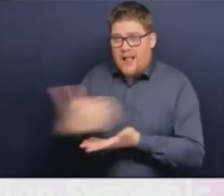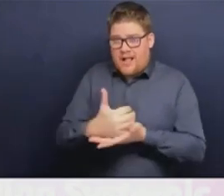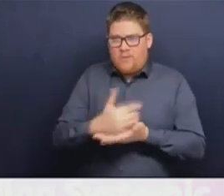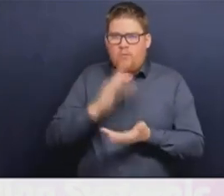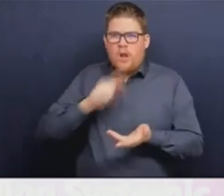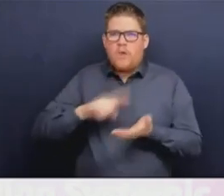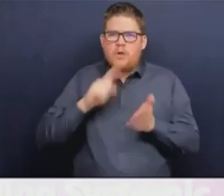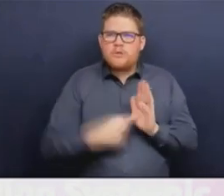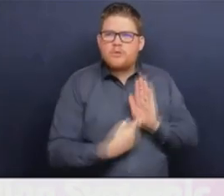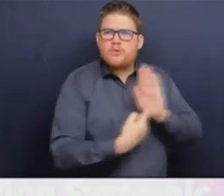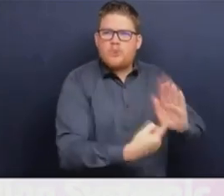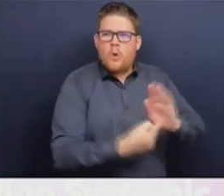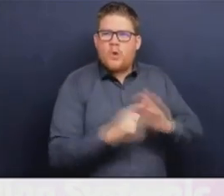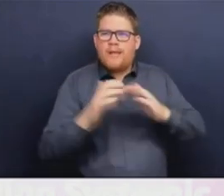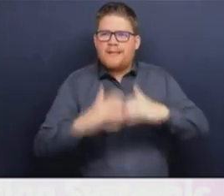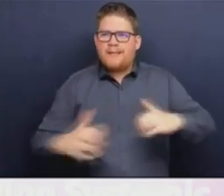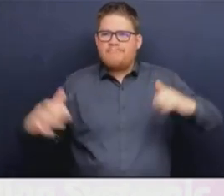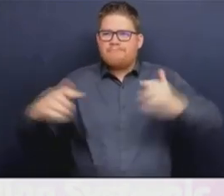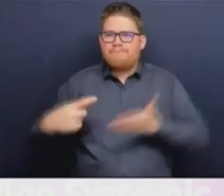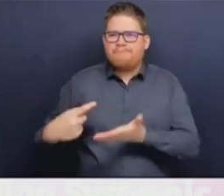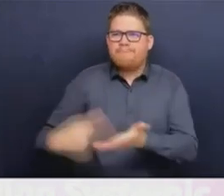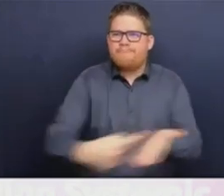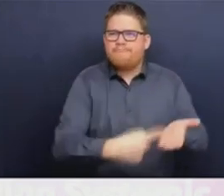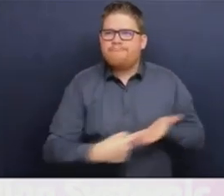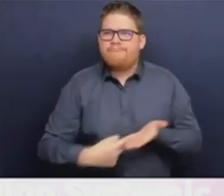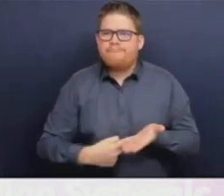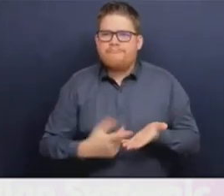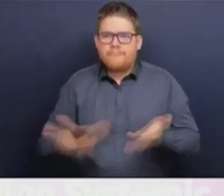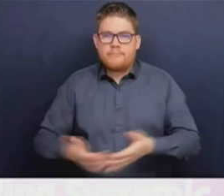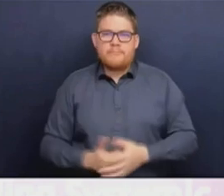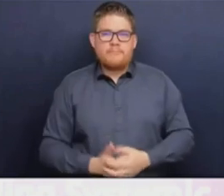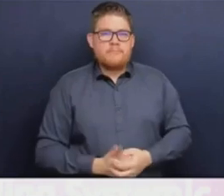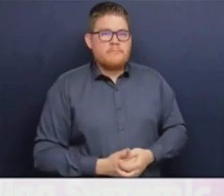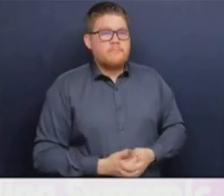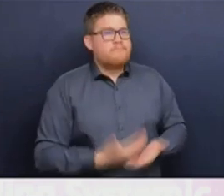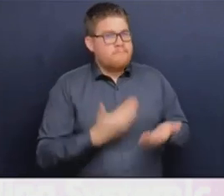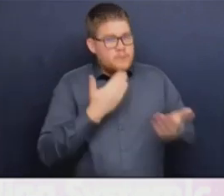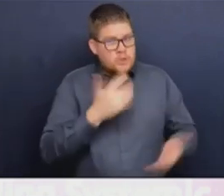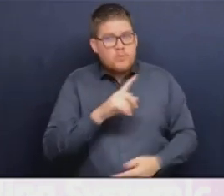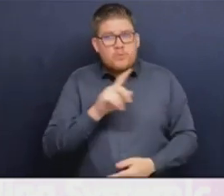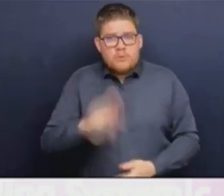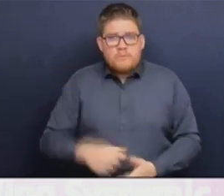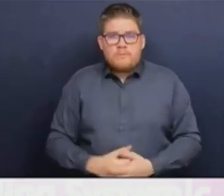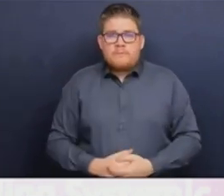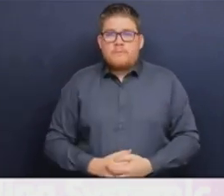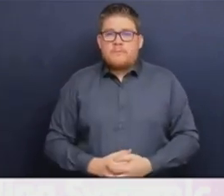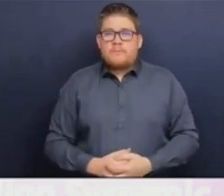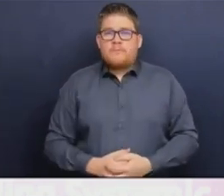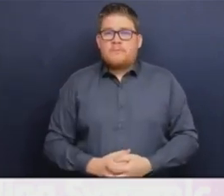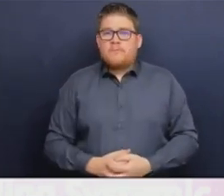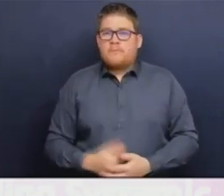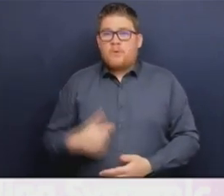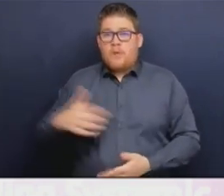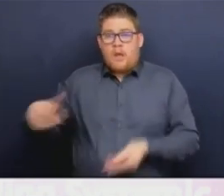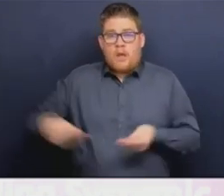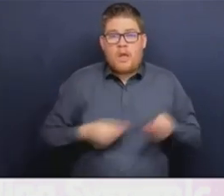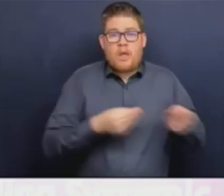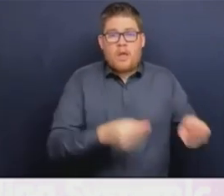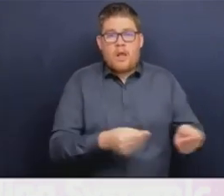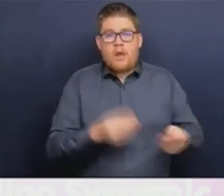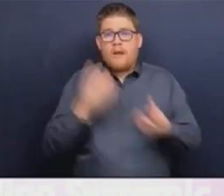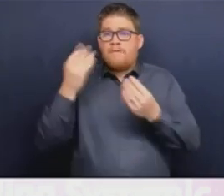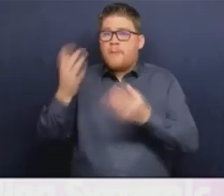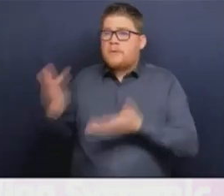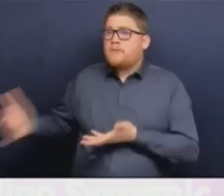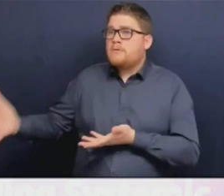get data in cabinet all the time now to build policies and frame decisions, but we have been